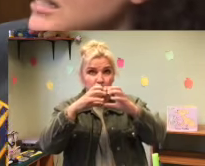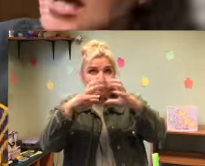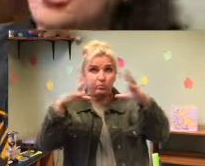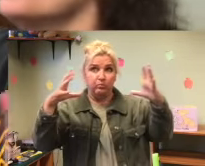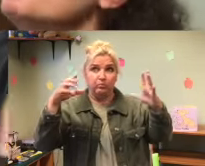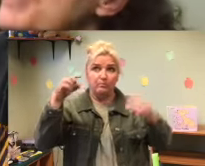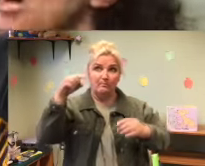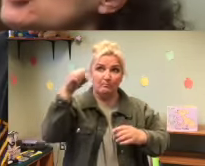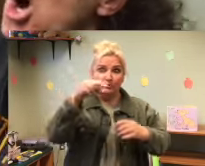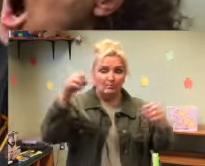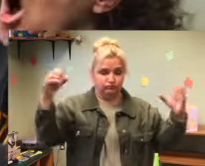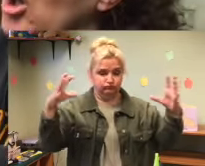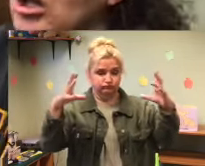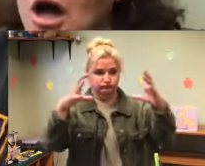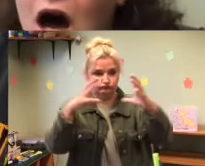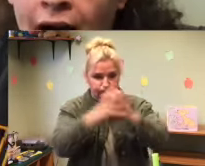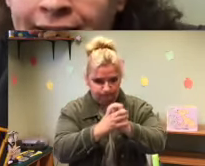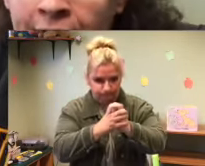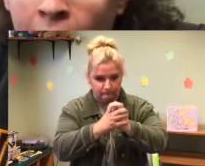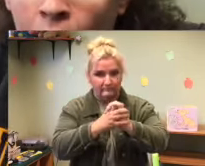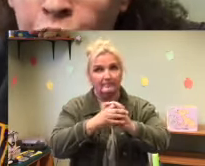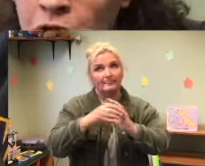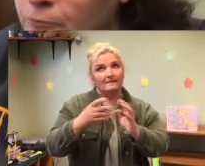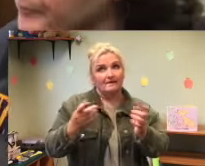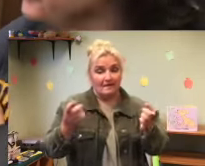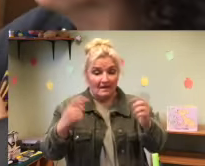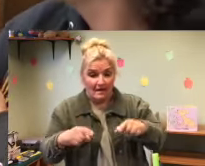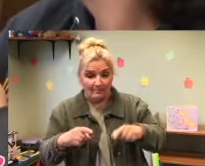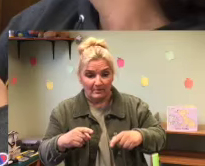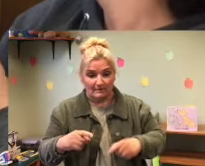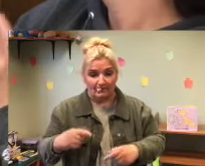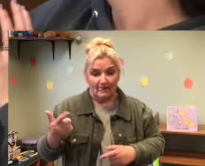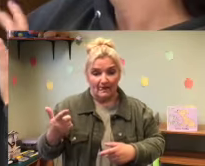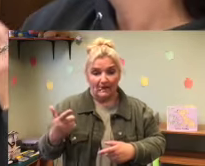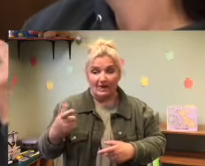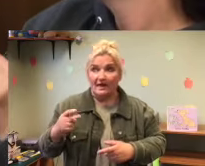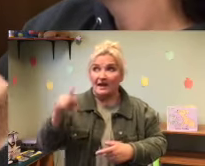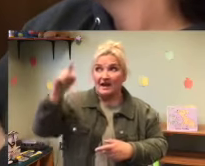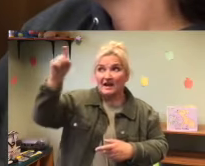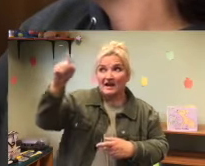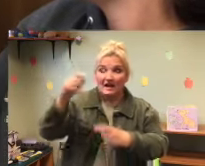the kite. Poke a hole, I yelled.